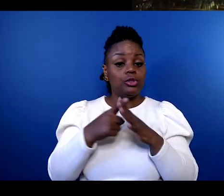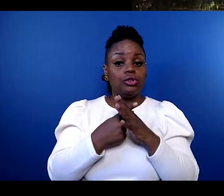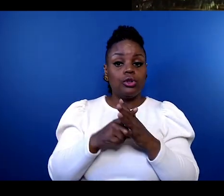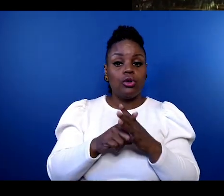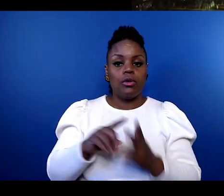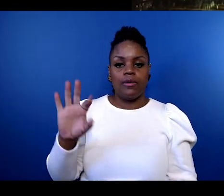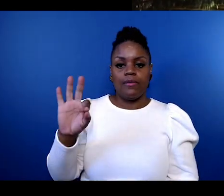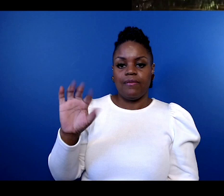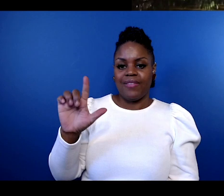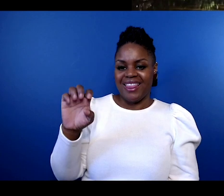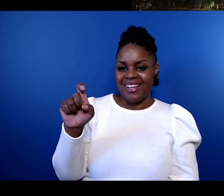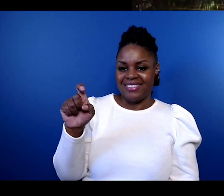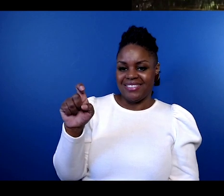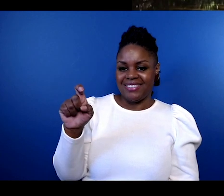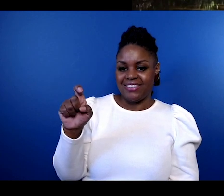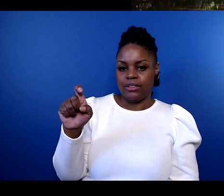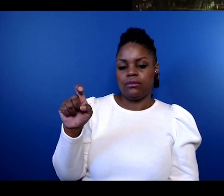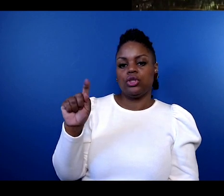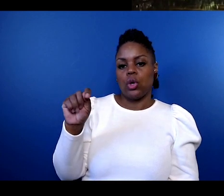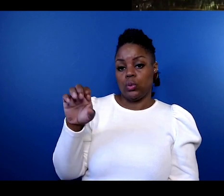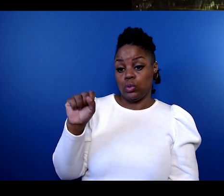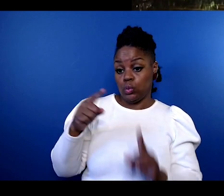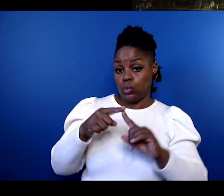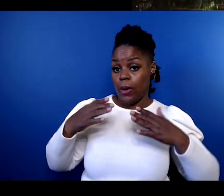Relax the feet and the ankles.